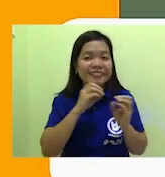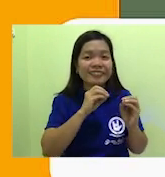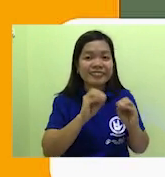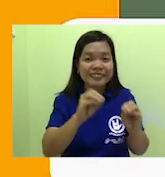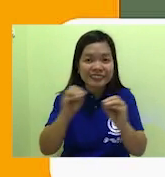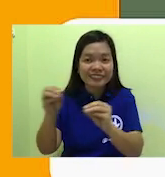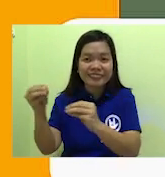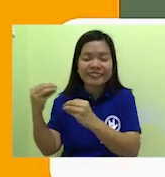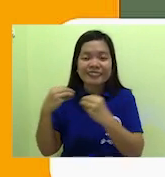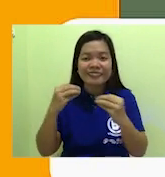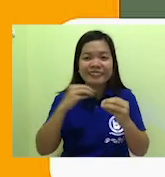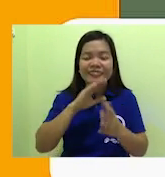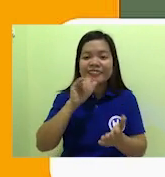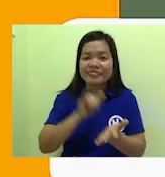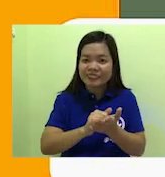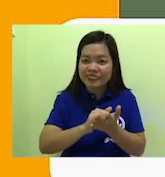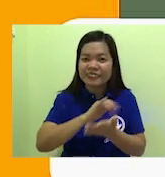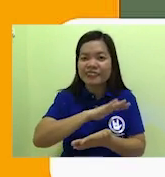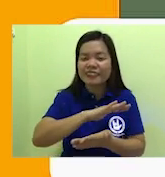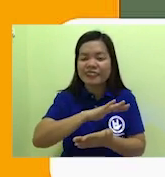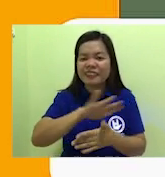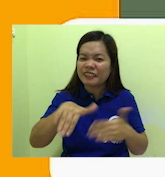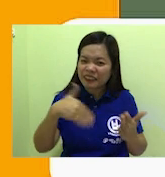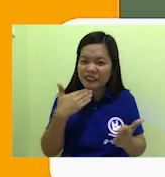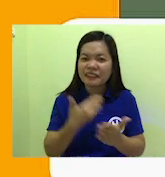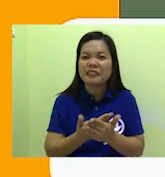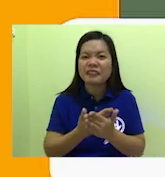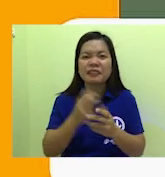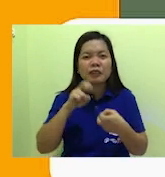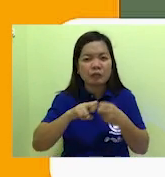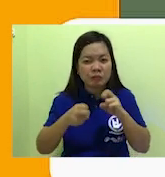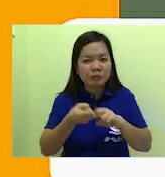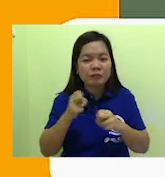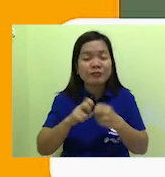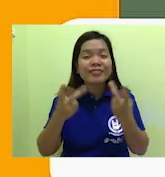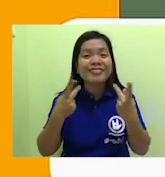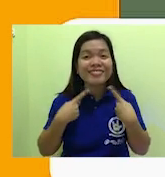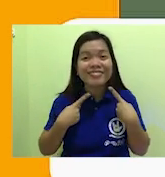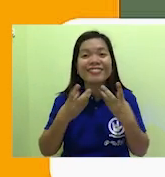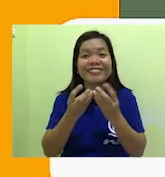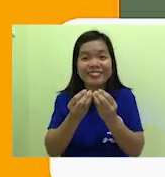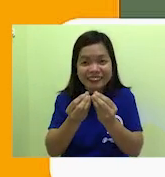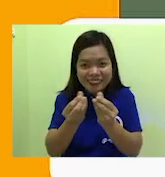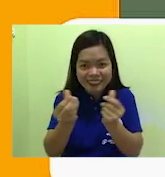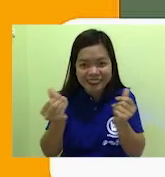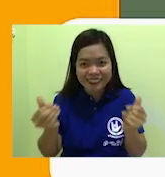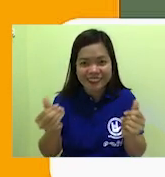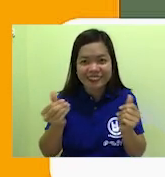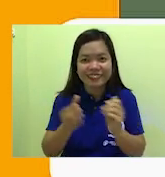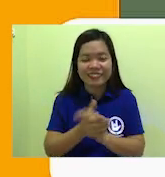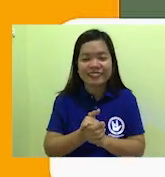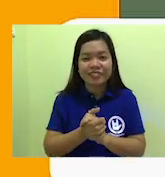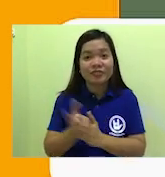This subject teaches us that in every problem, there is a solution.